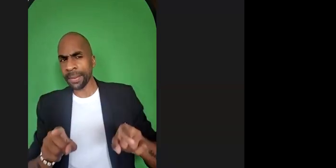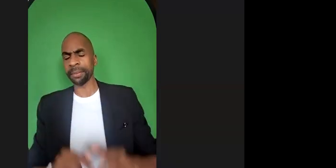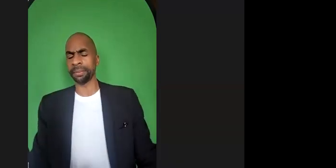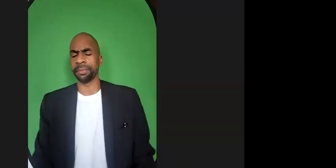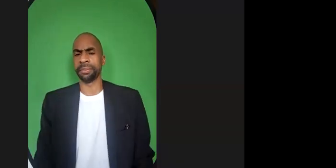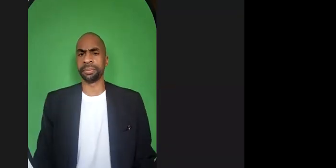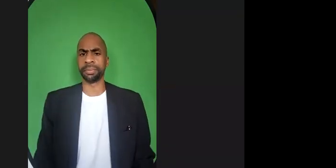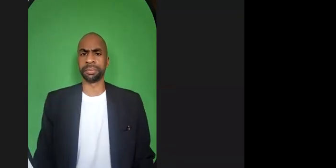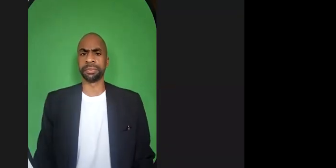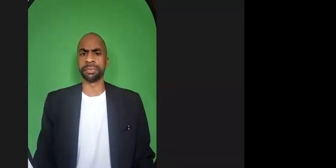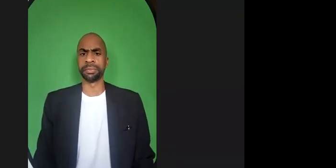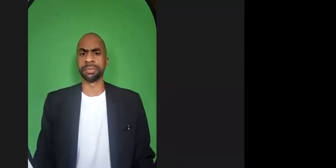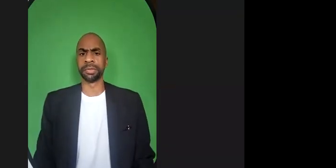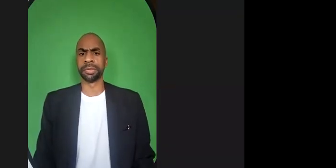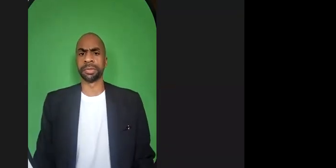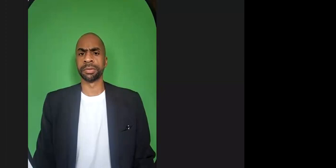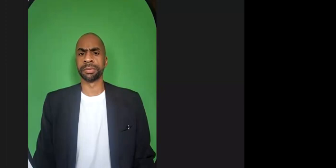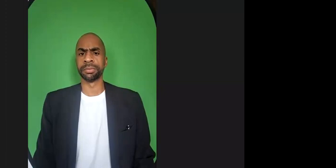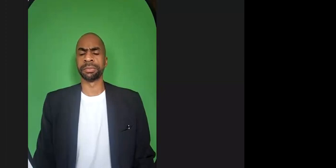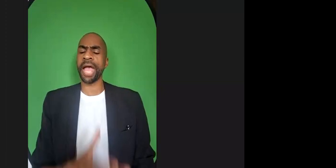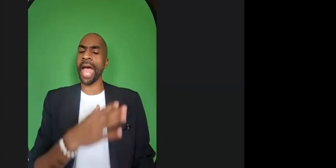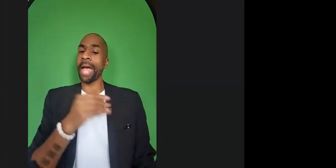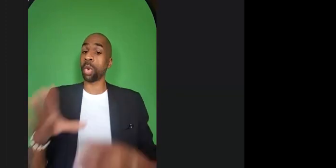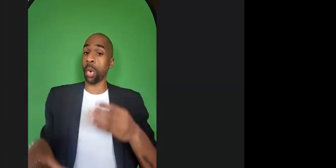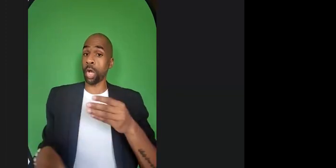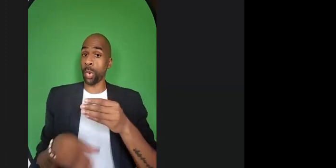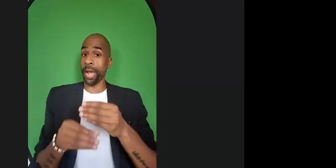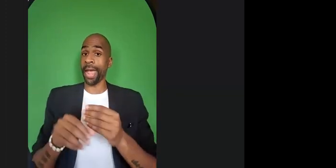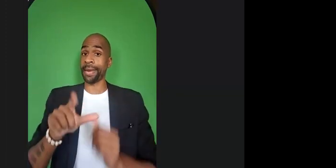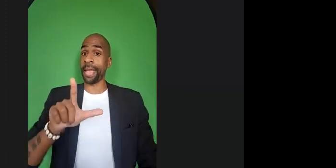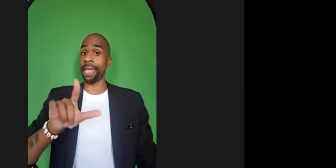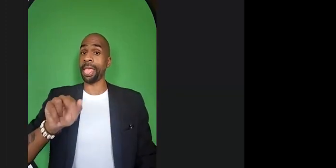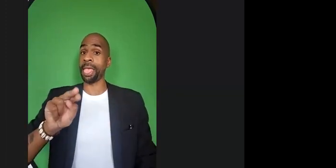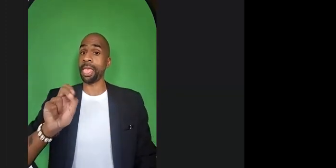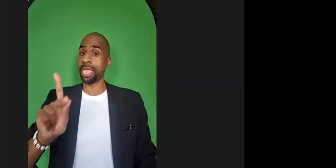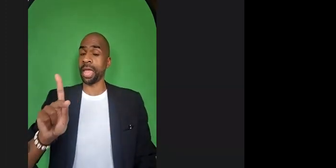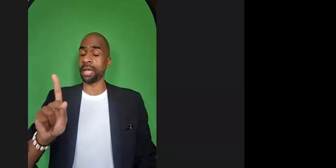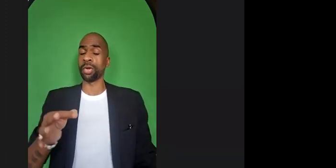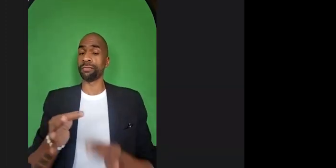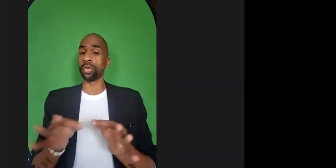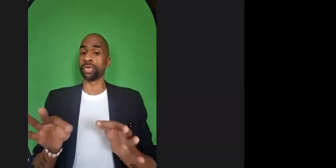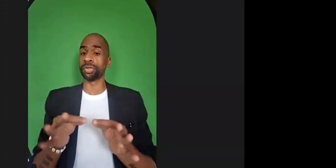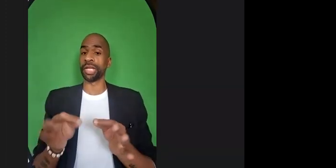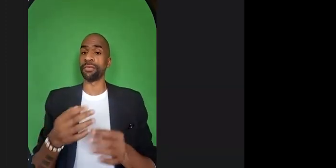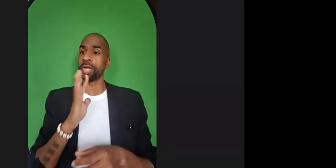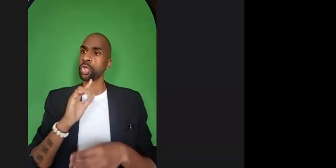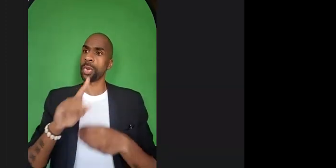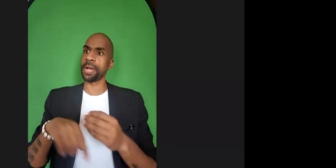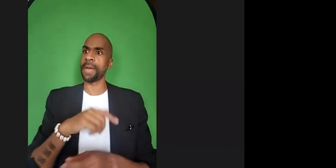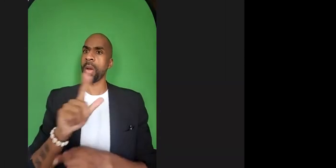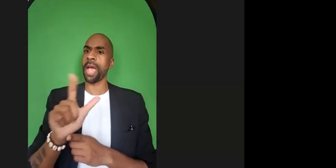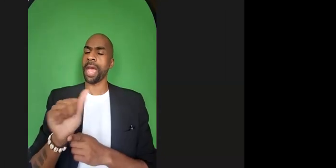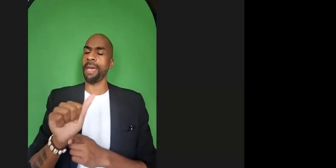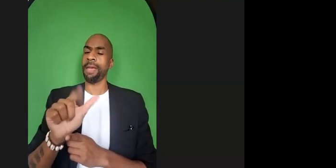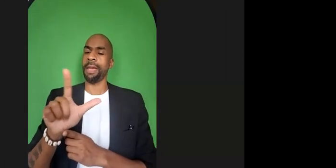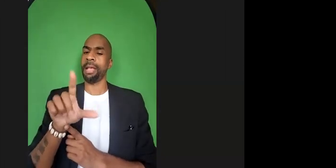Because it's so complicated, we'll also put another link in the chat, which talks about a ALS functional rating